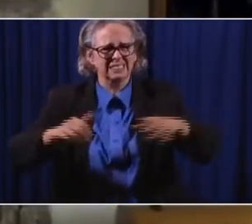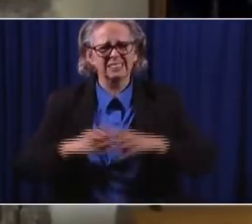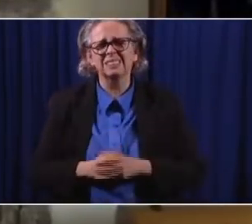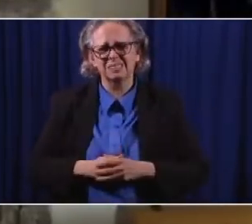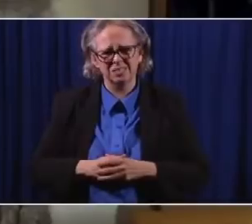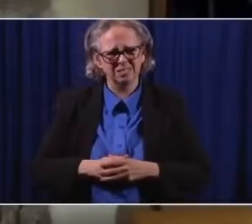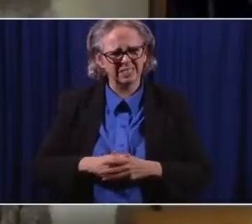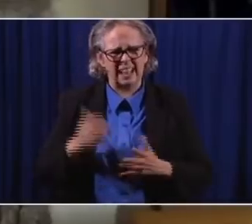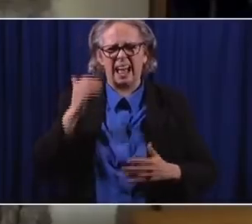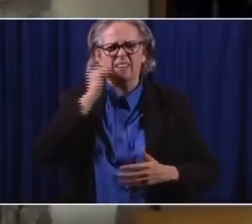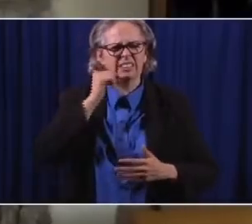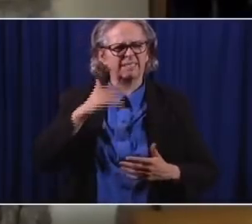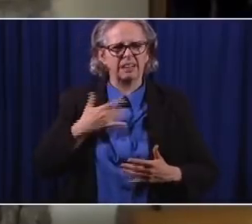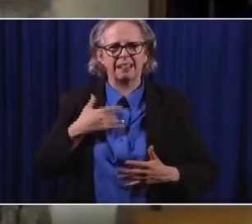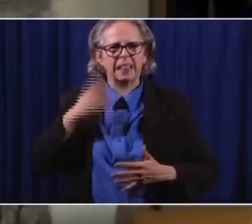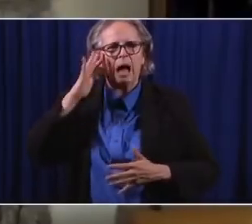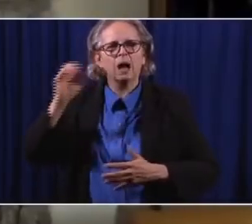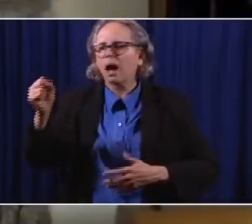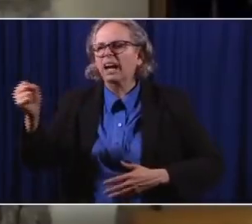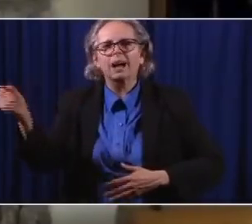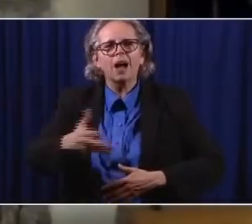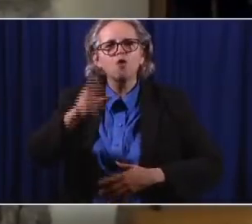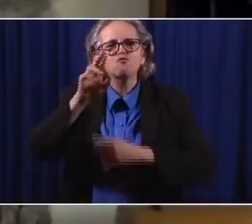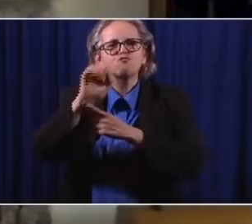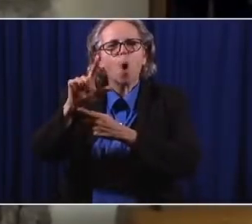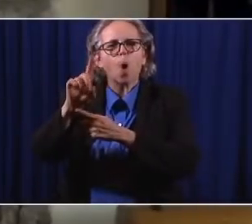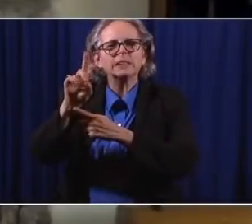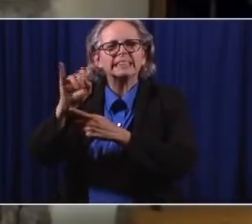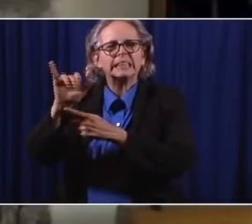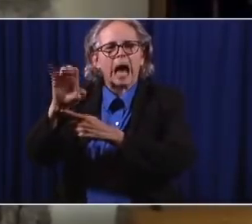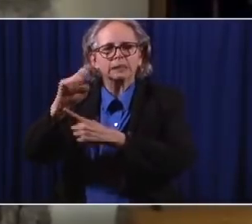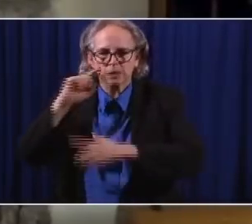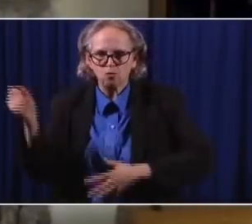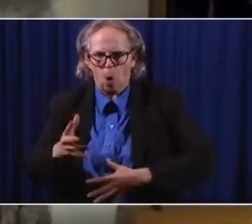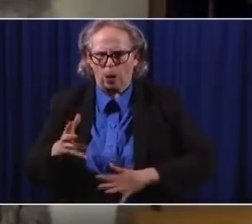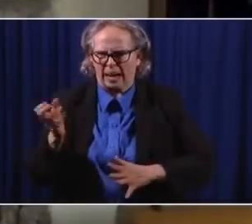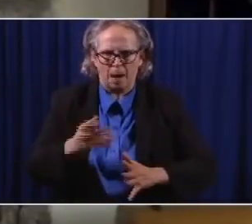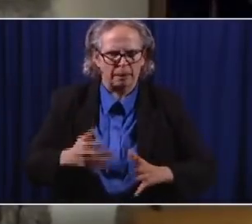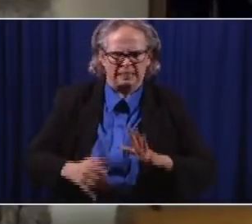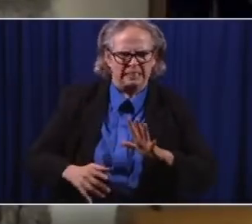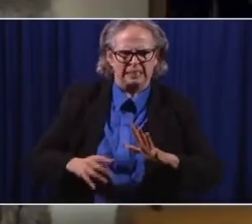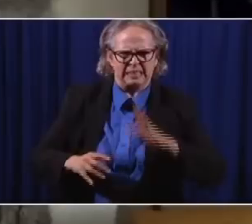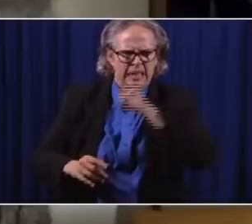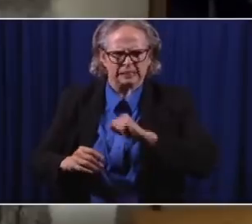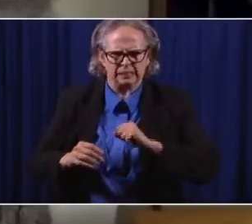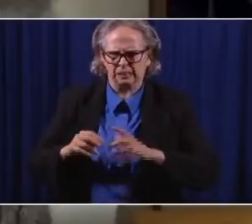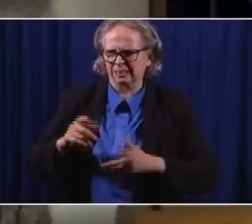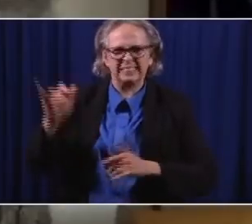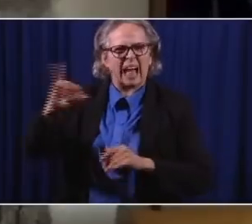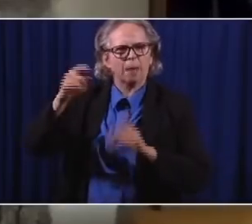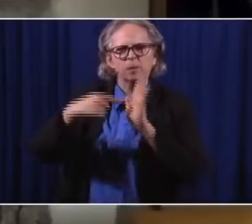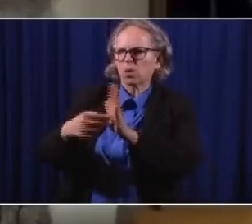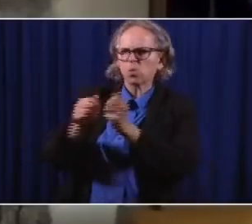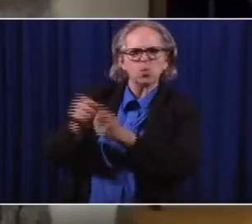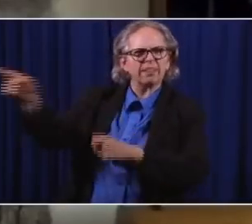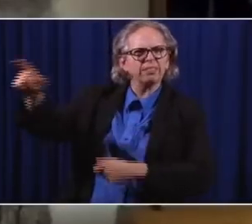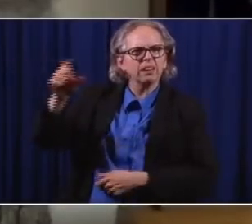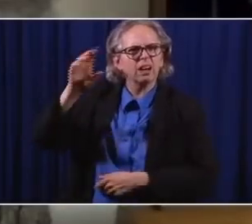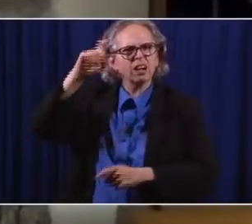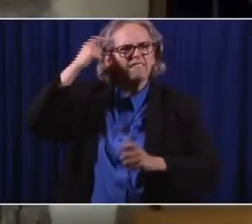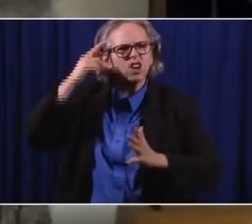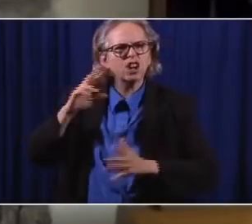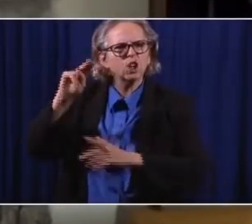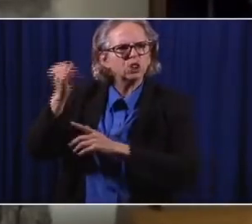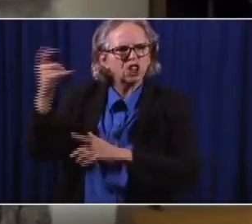as being in there and, you're in isolation. They tell you, yeah, you're doing a little better, whatever you're doing, but you don't know that this thing